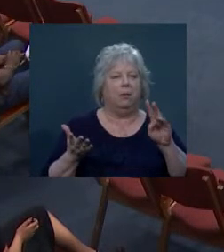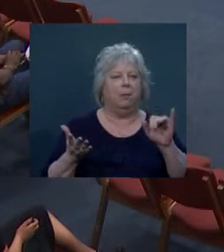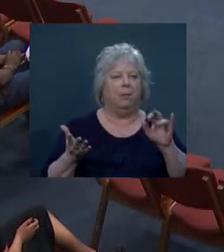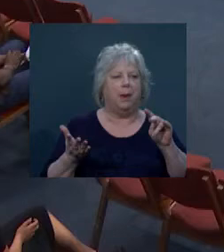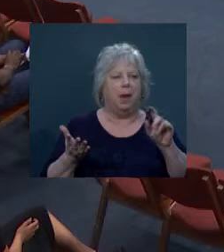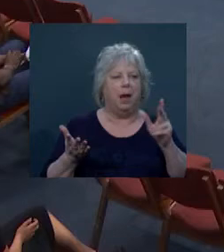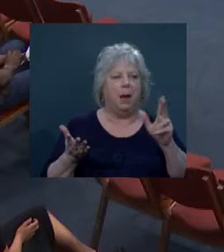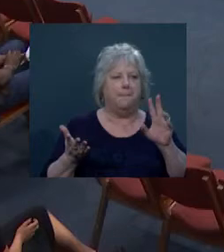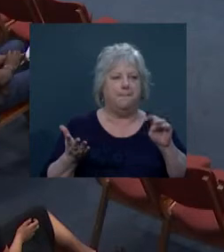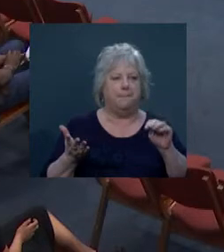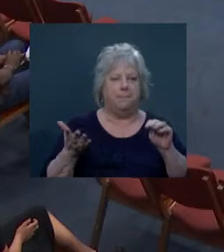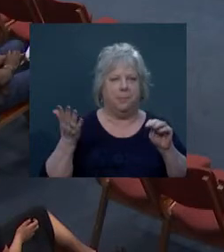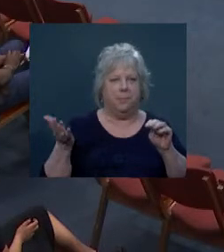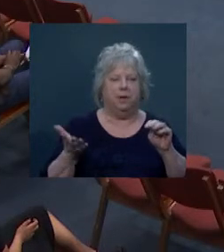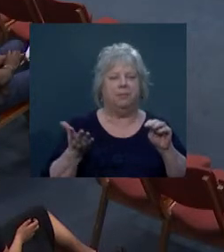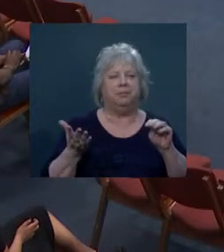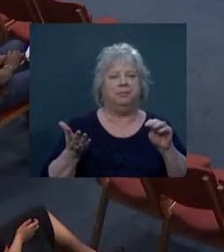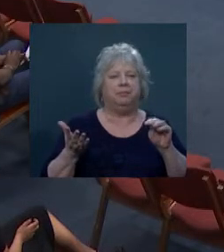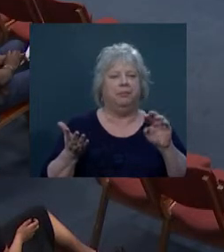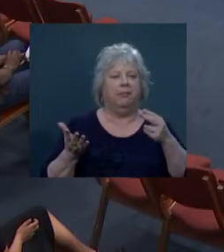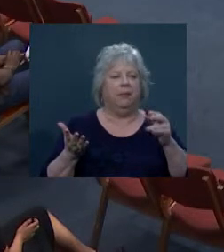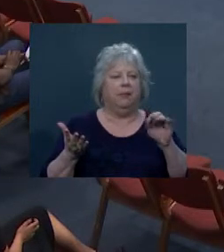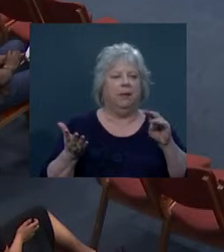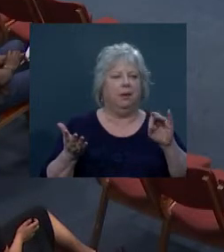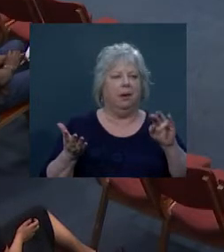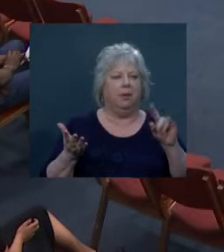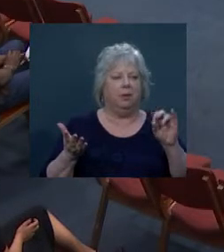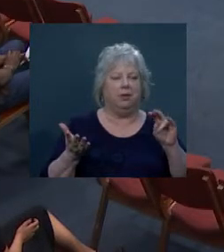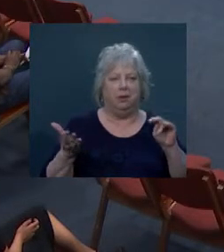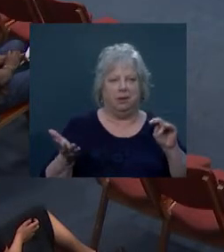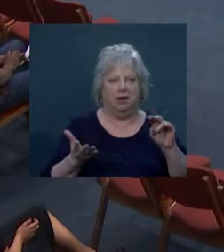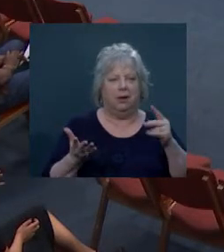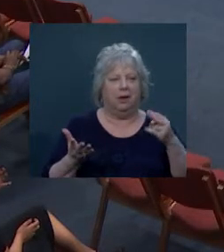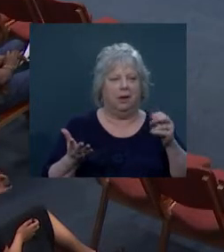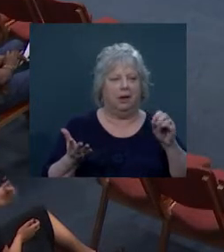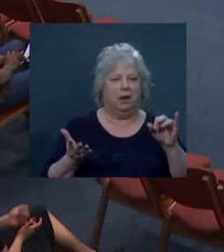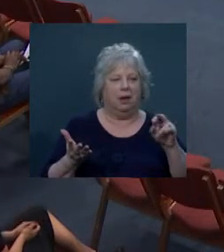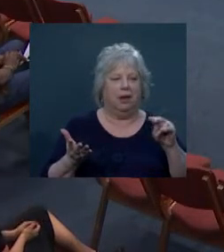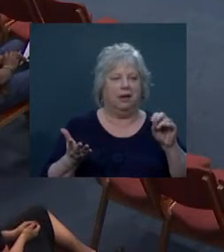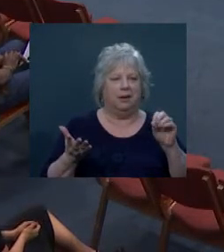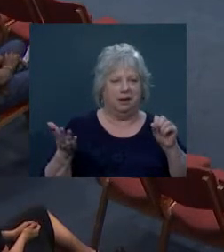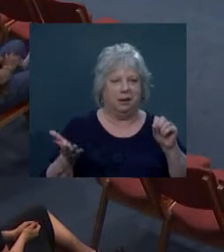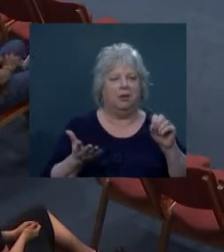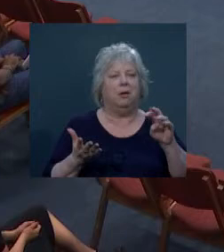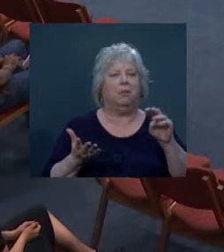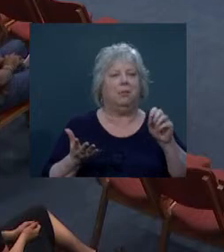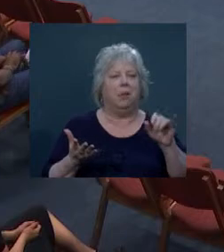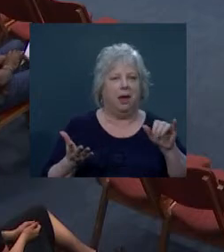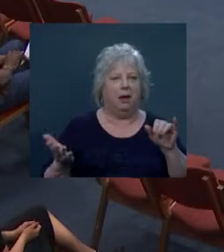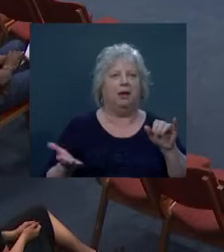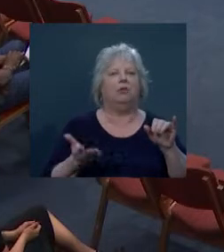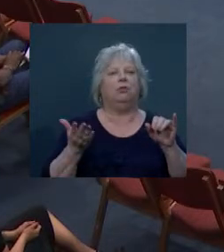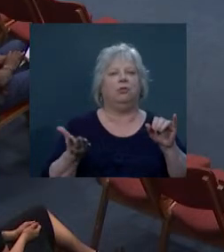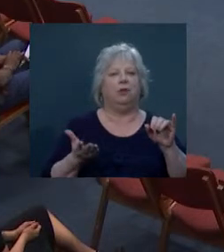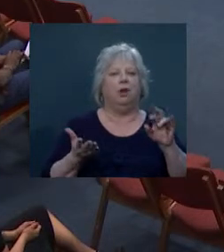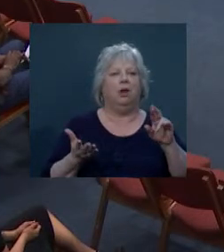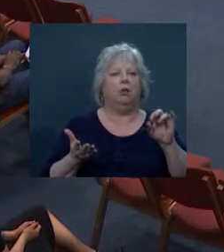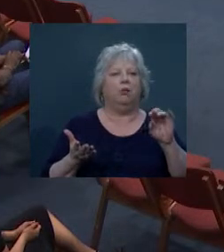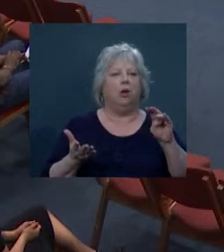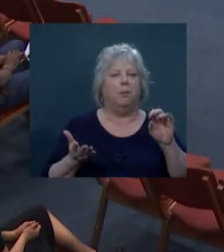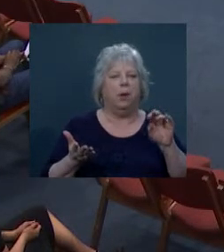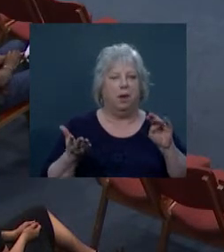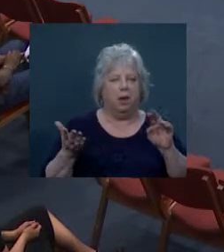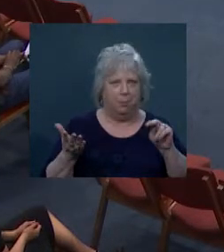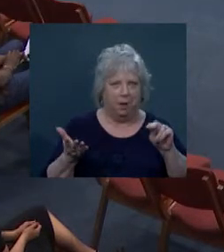Here. Commissioner Hamilton. Here. Commissioner Haynes. Here. Commissioner May. Here. Commissioner Ramon.